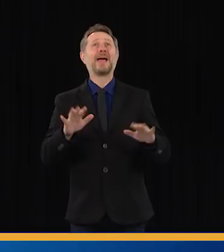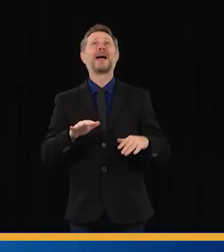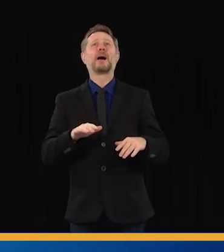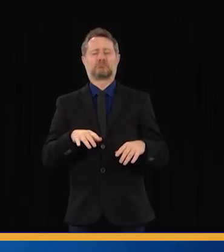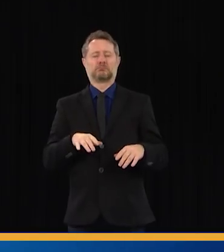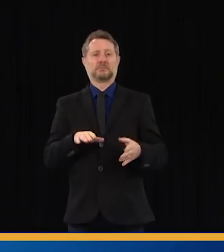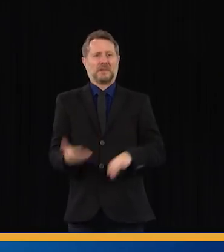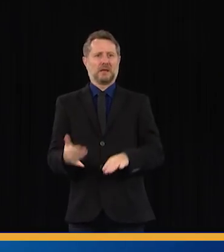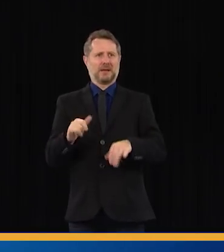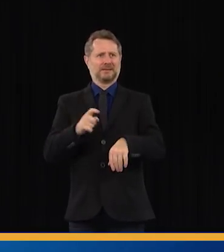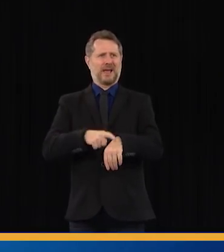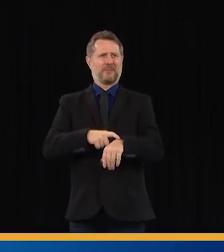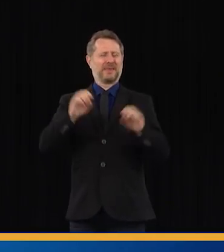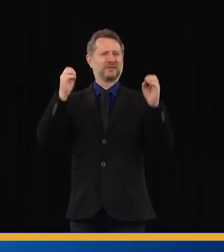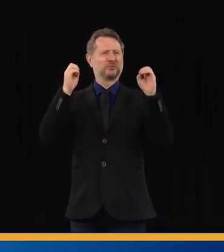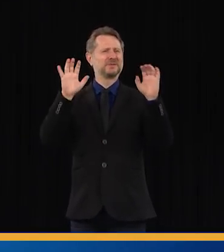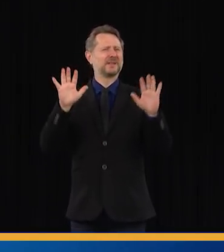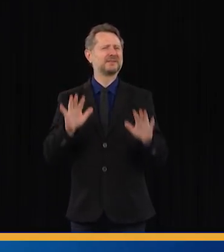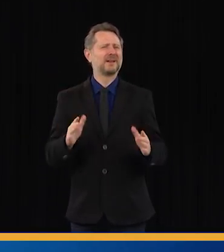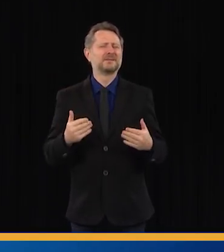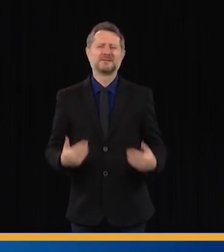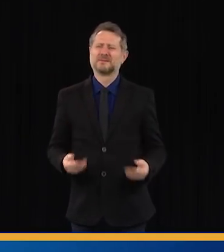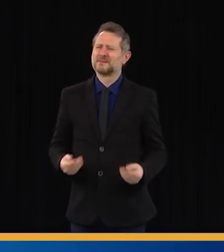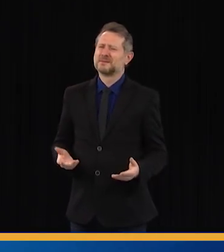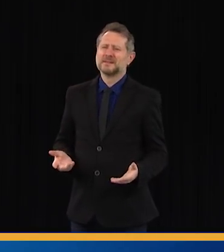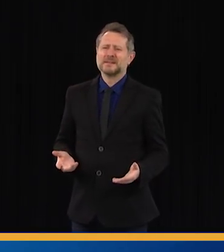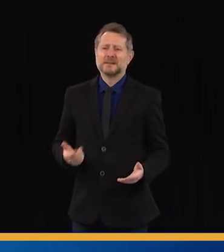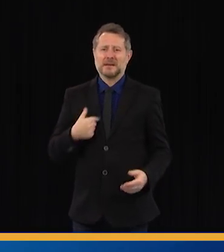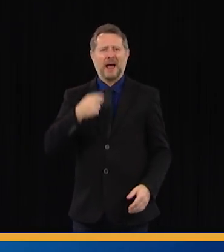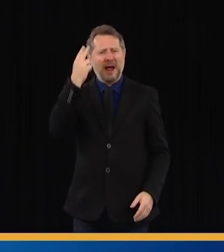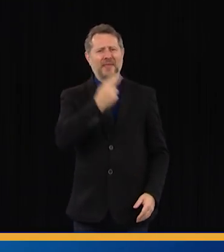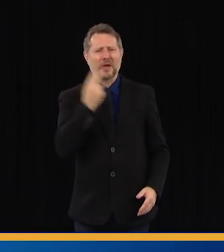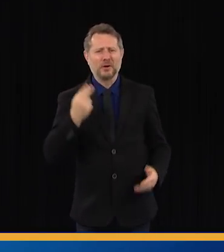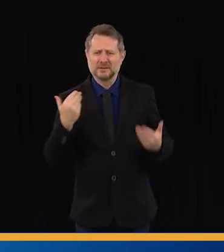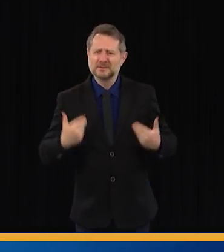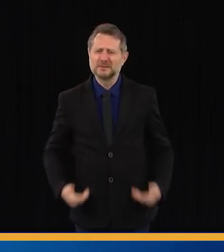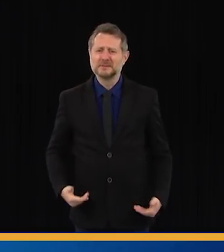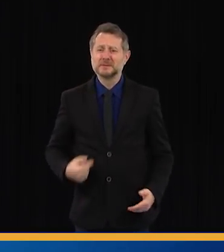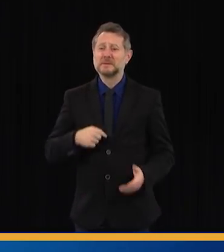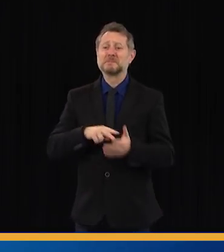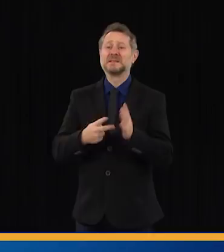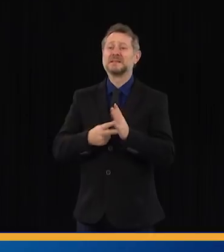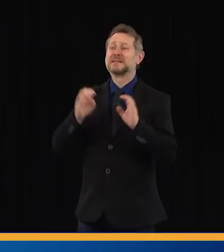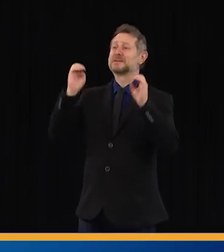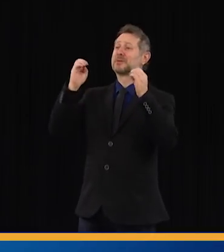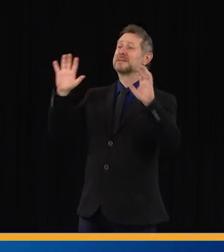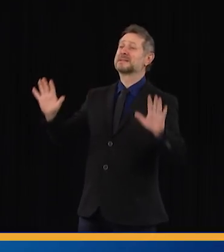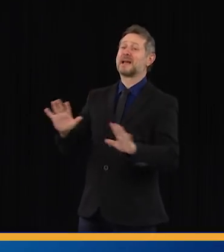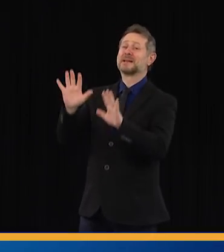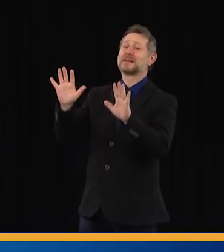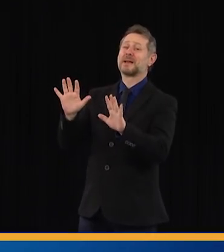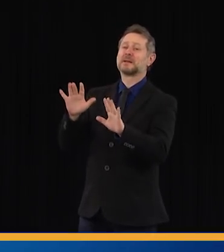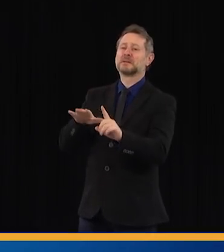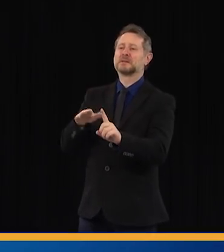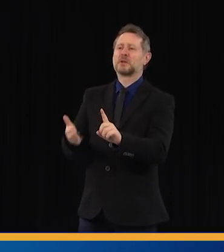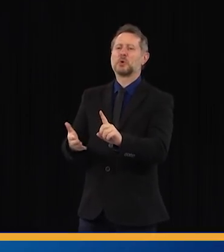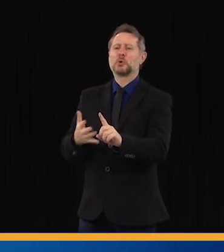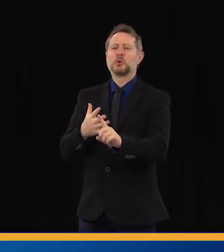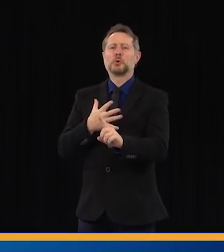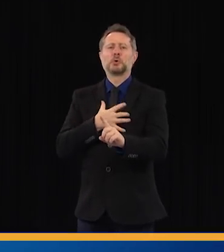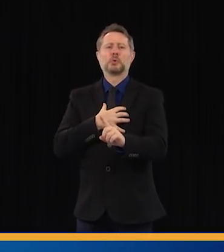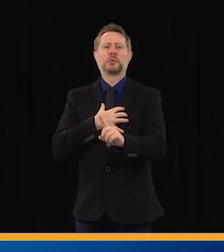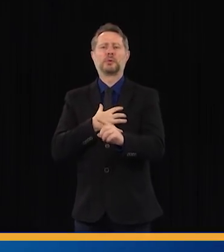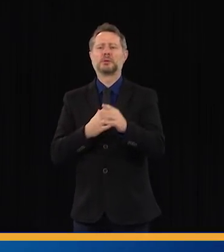For me, I'm Catholic. Easter Sunday is the high holy day in many